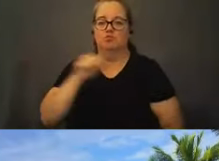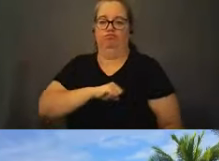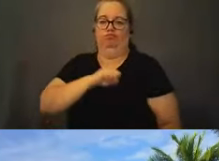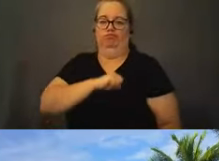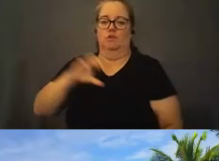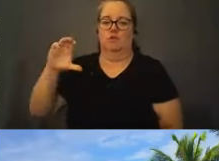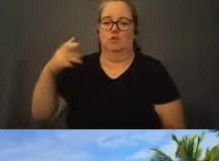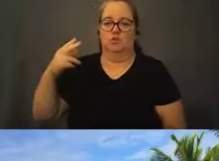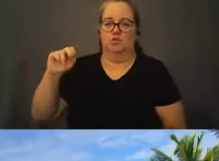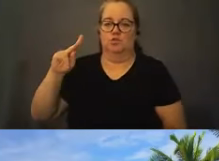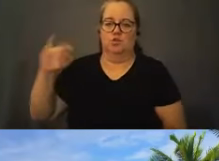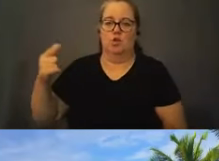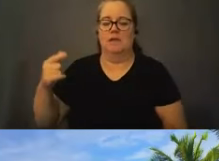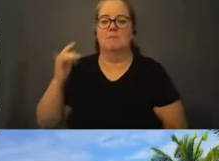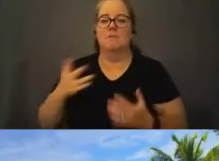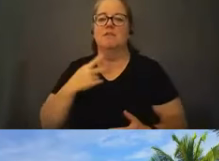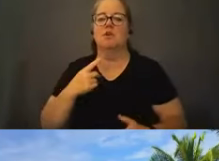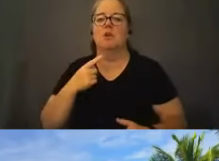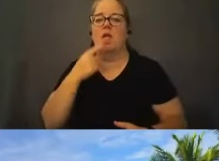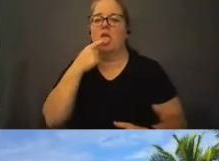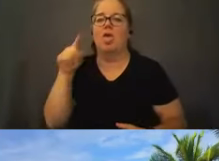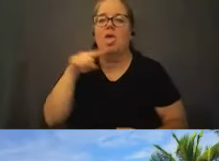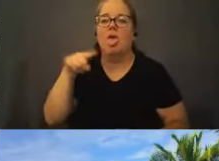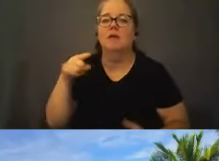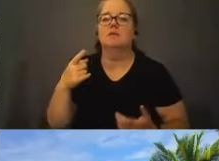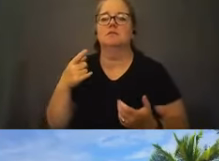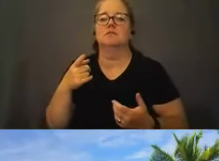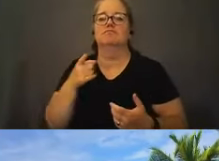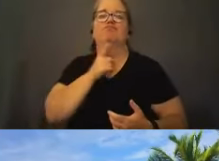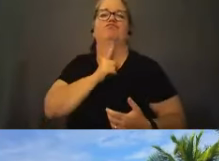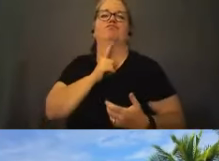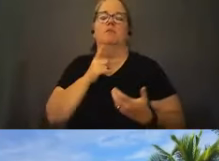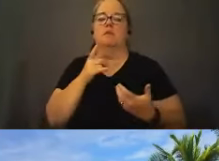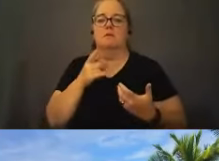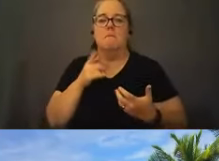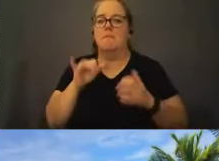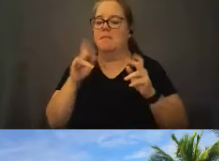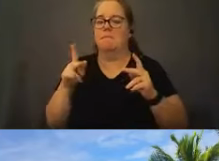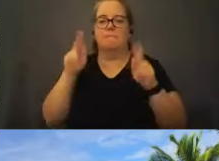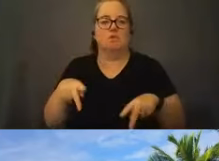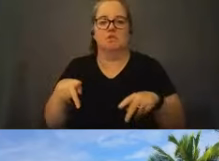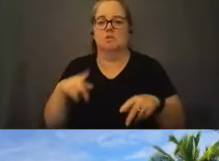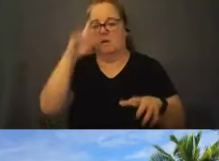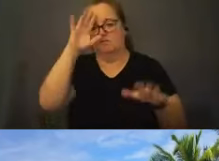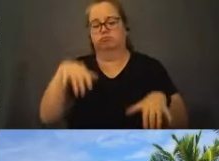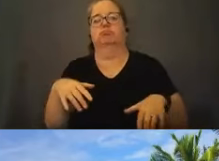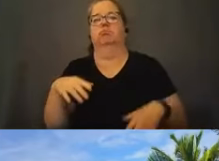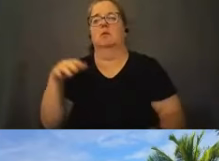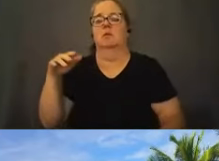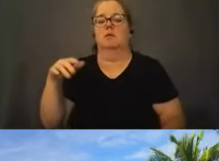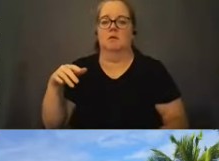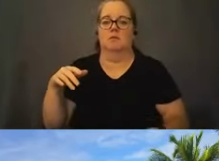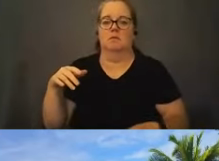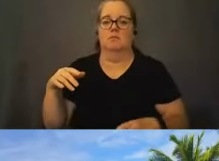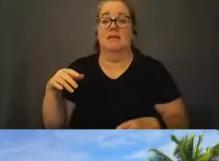Their tongue, they could be swollen, anaphylaxis. There are many things that could go wrong. And if you're not